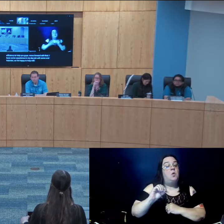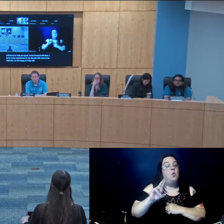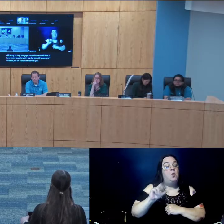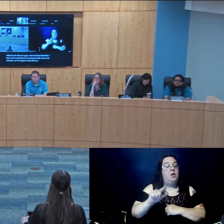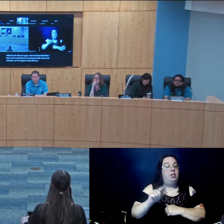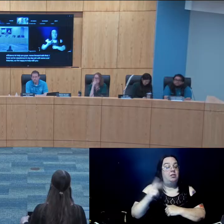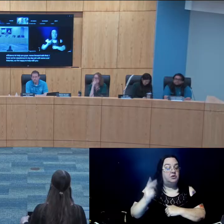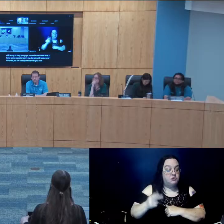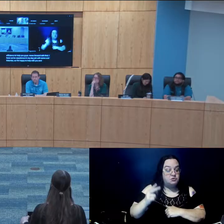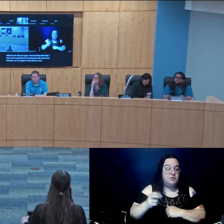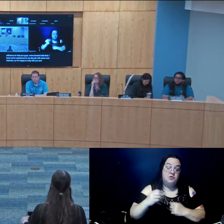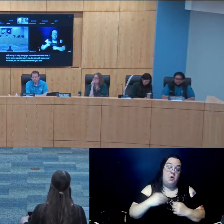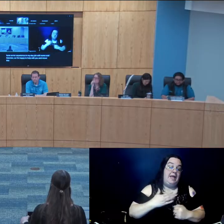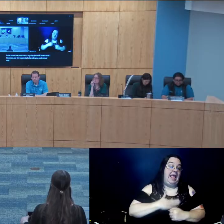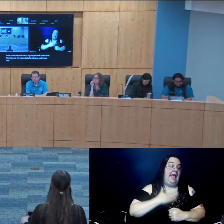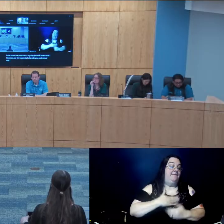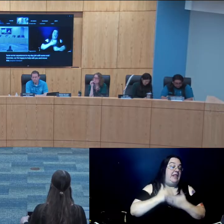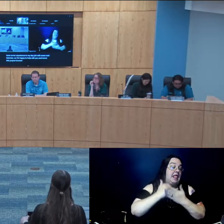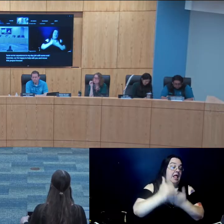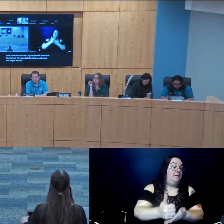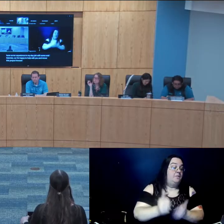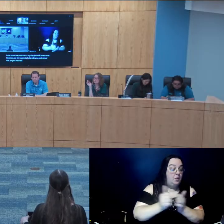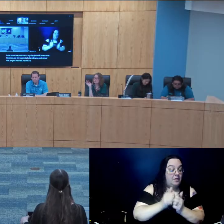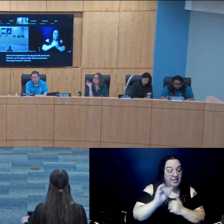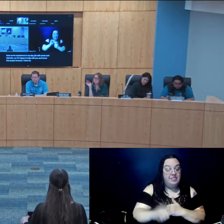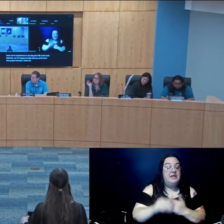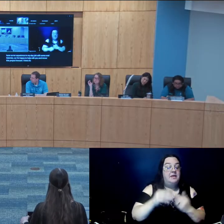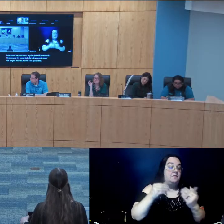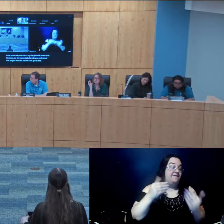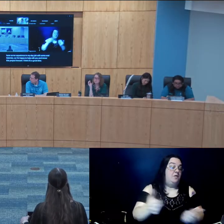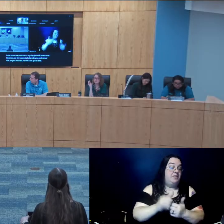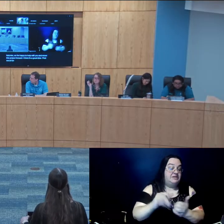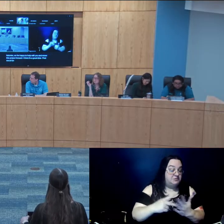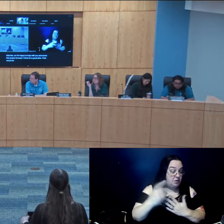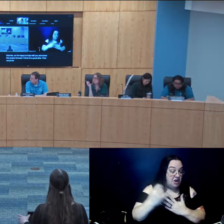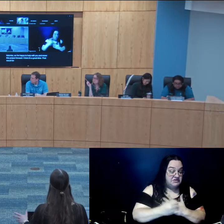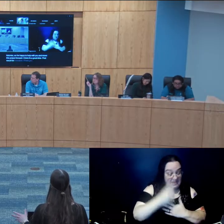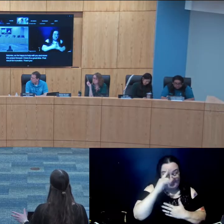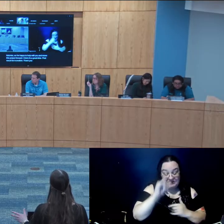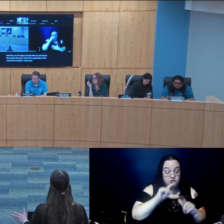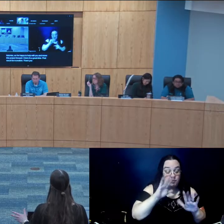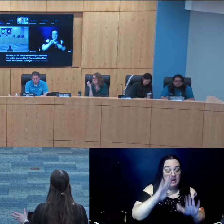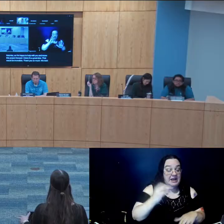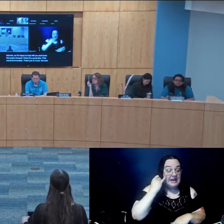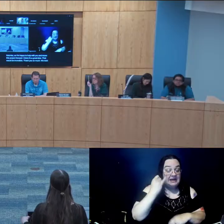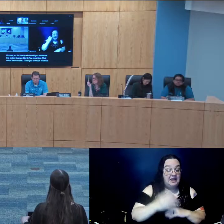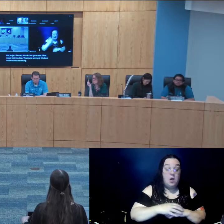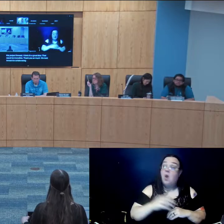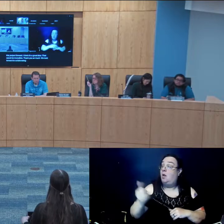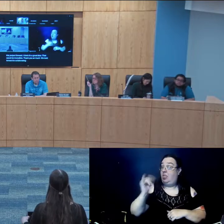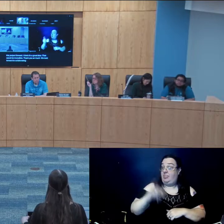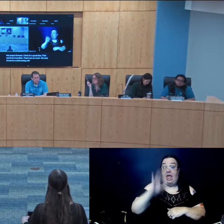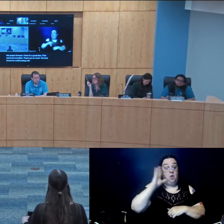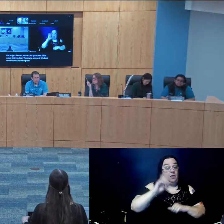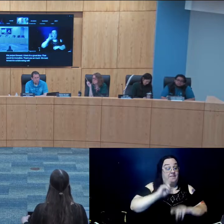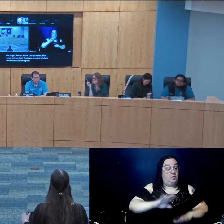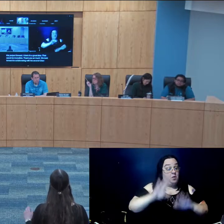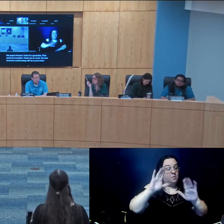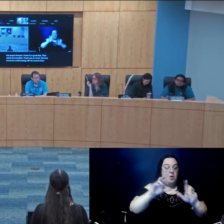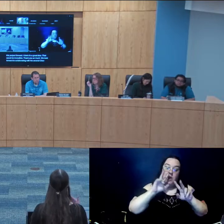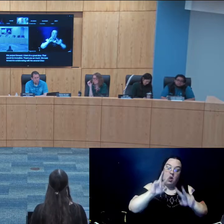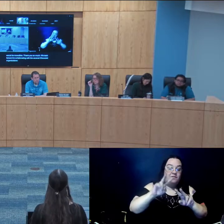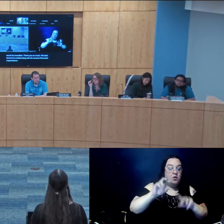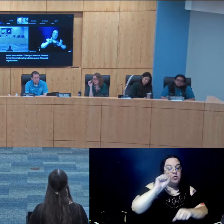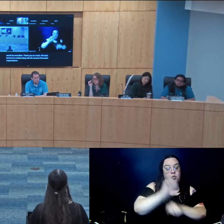and move this project forward. I think it's a great idea. That would be incredible. Thank you so much. We look forward to collaborating with several Cheverly